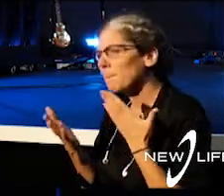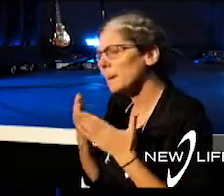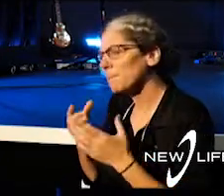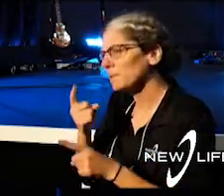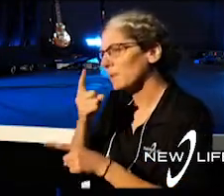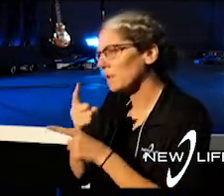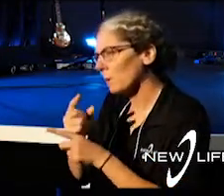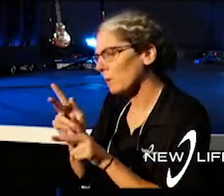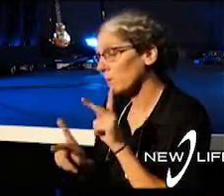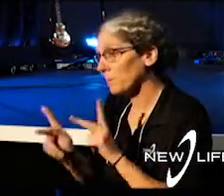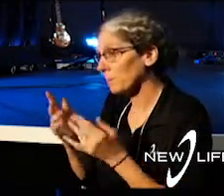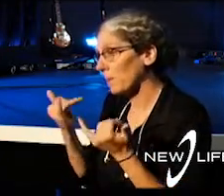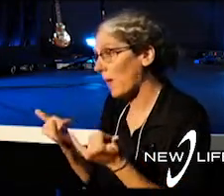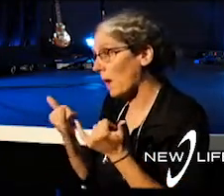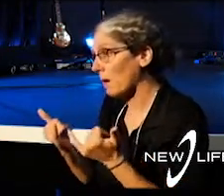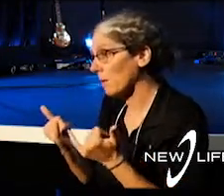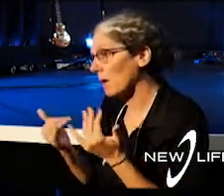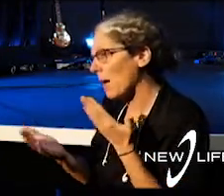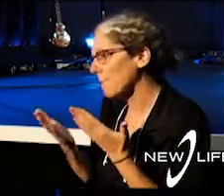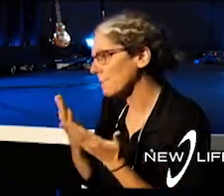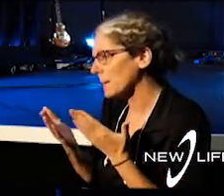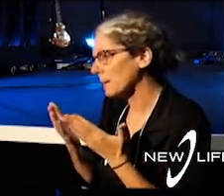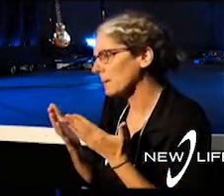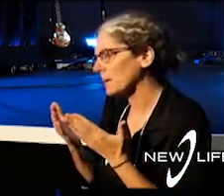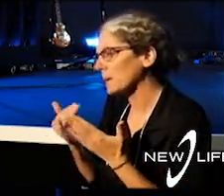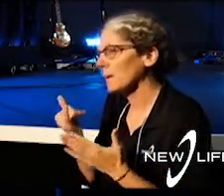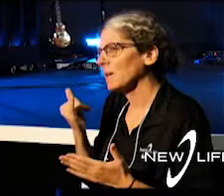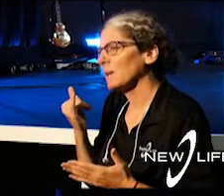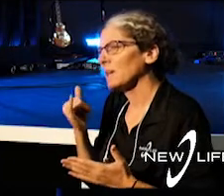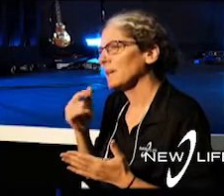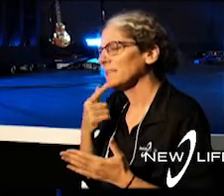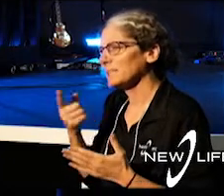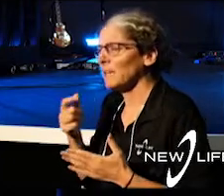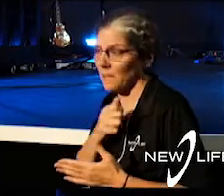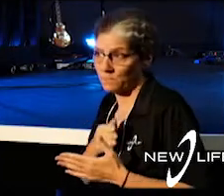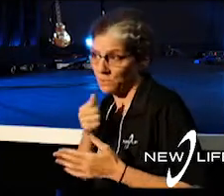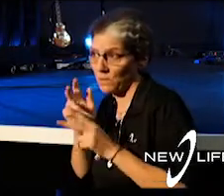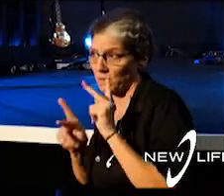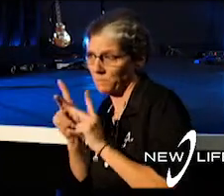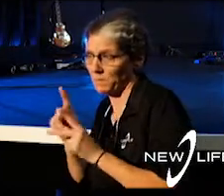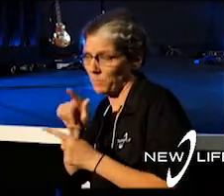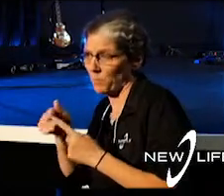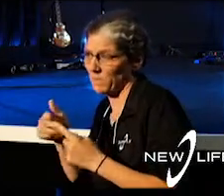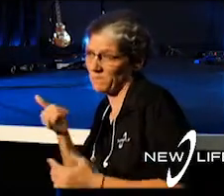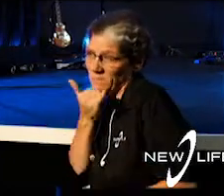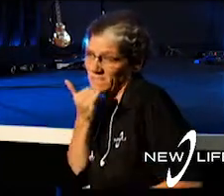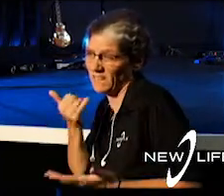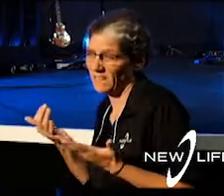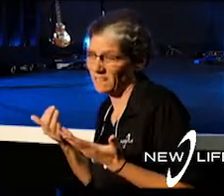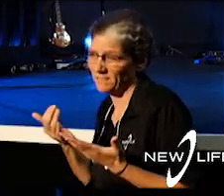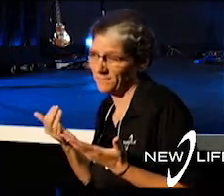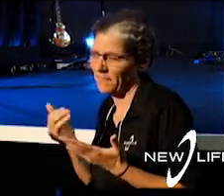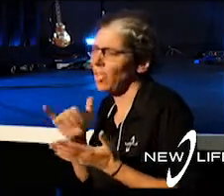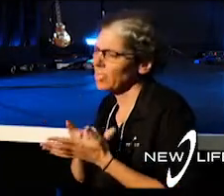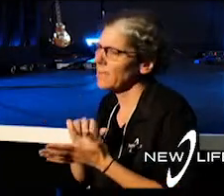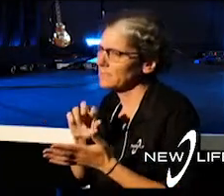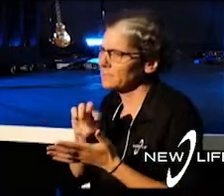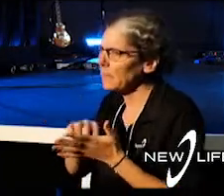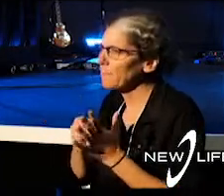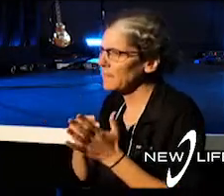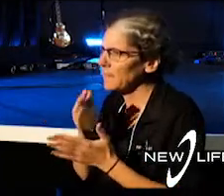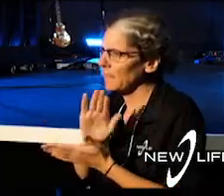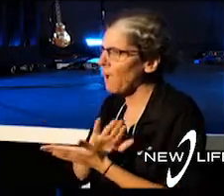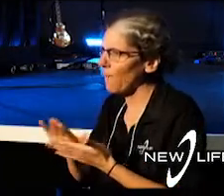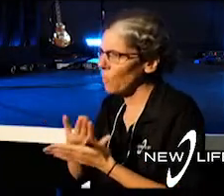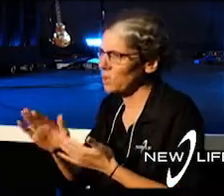people. If there are things that we've done that have fueled the conflict, wash your hands. If there are things that you have to do